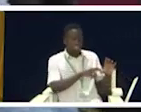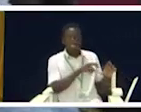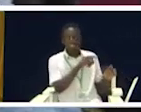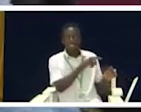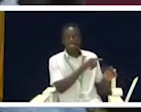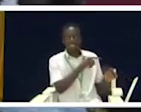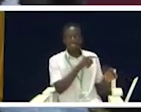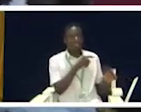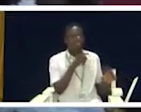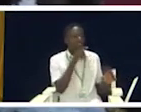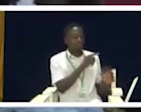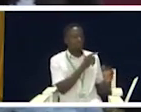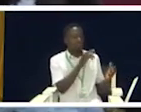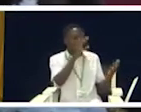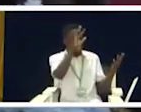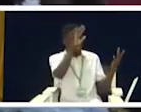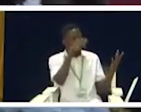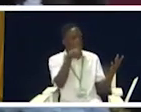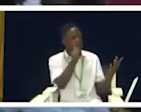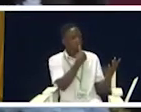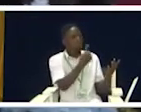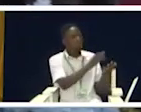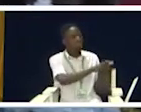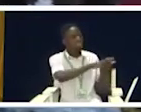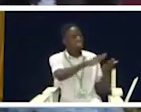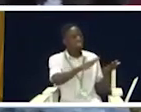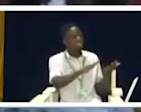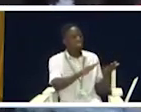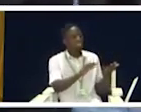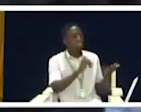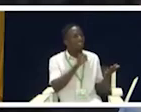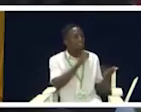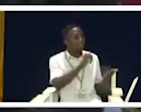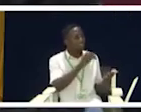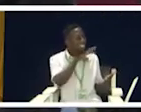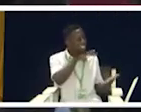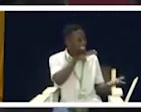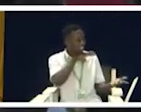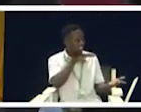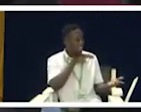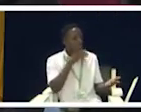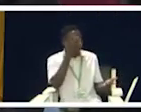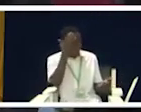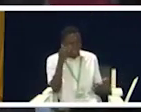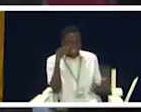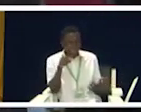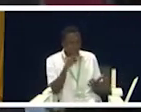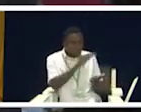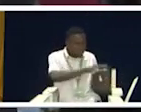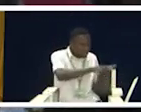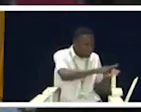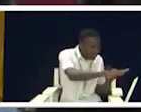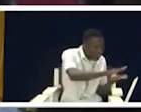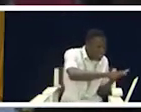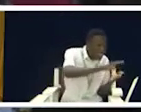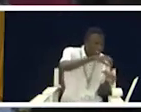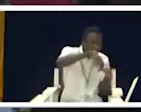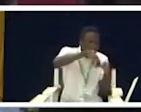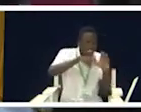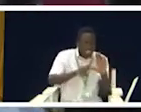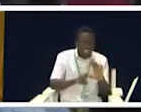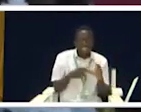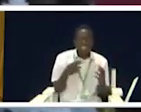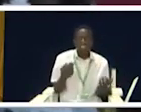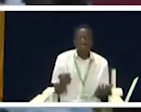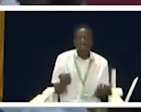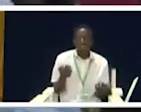Who are you expecting to clean the chair for you? It's not clean. Why didn't they clean this chair? Why didn't they buy fuel in the